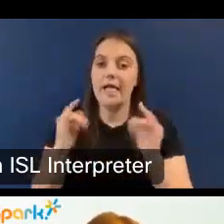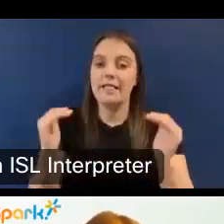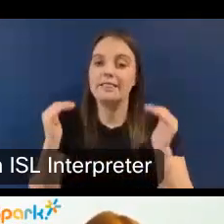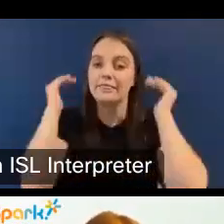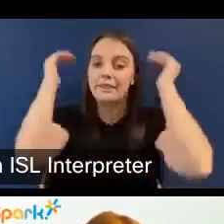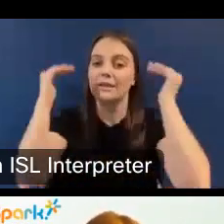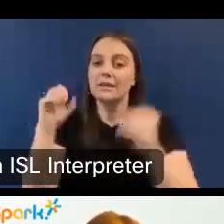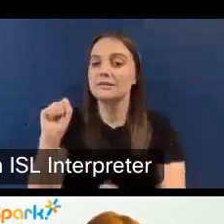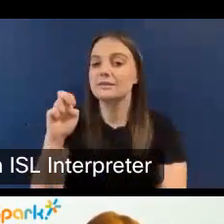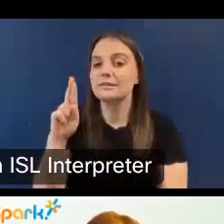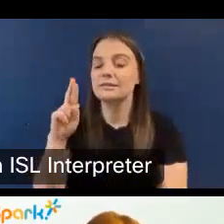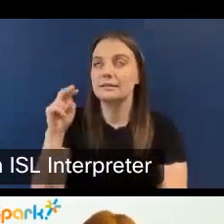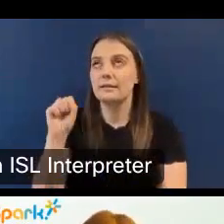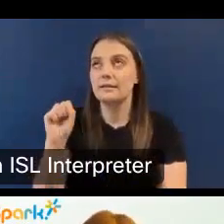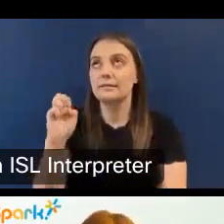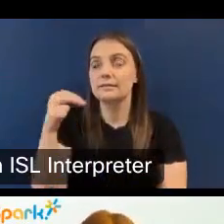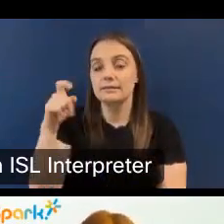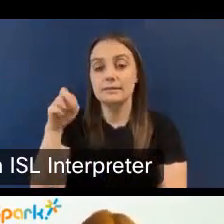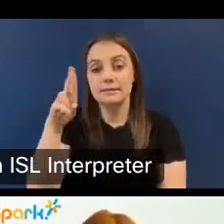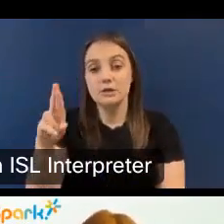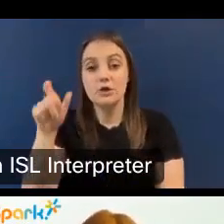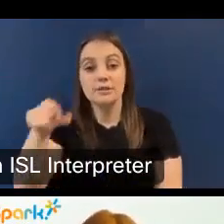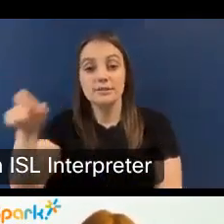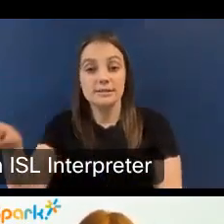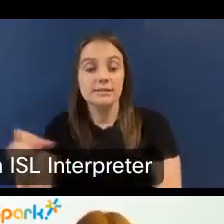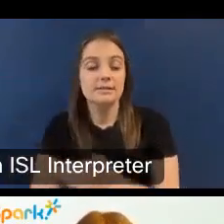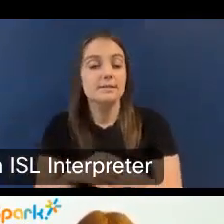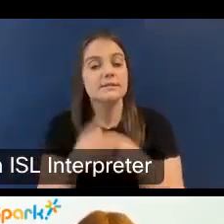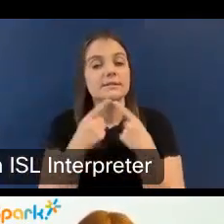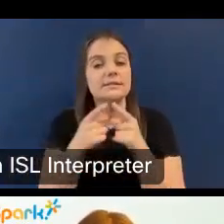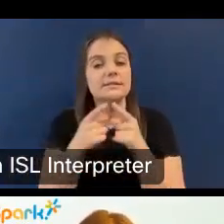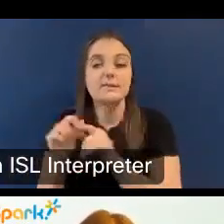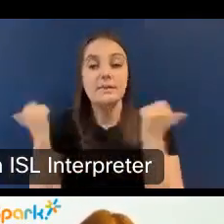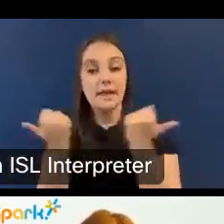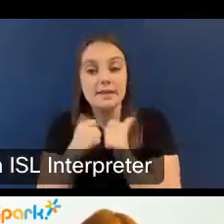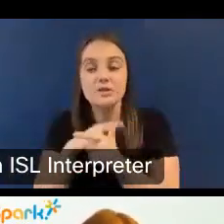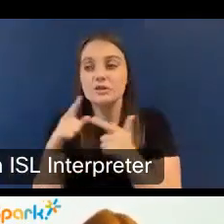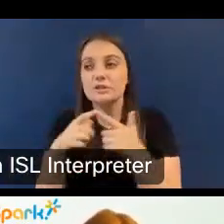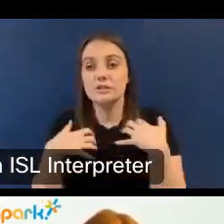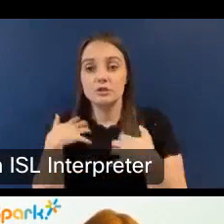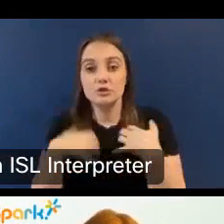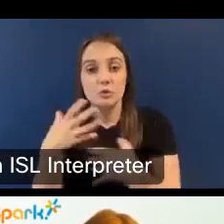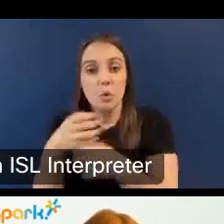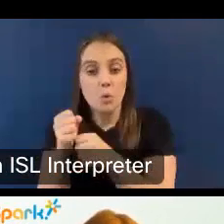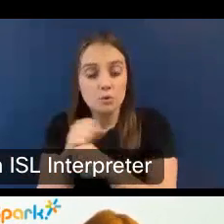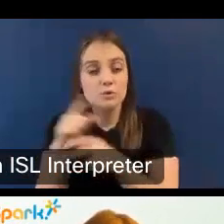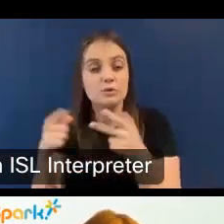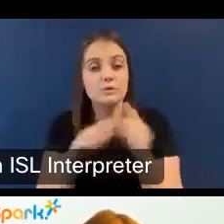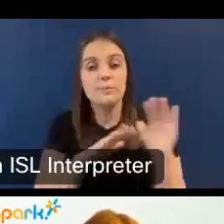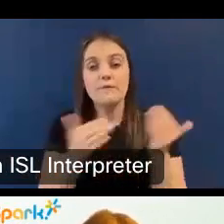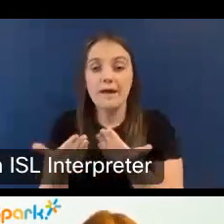put all those, let's say, different agencies and stakeholders, interest holders, providers, all this kind